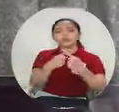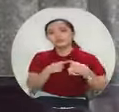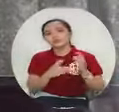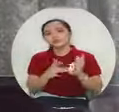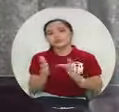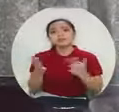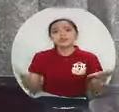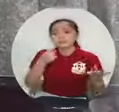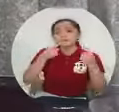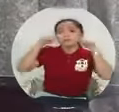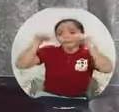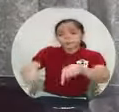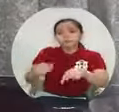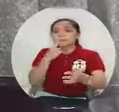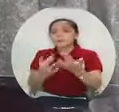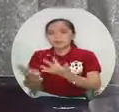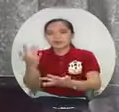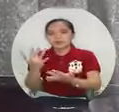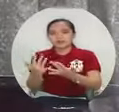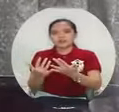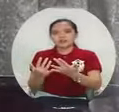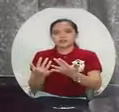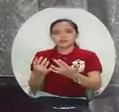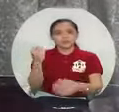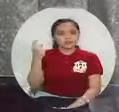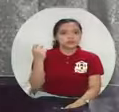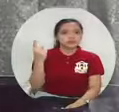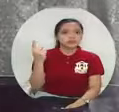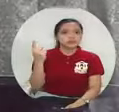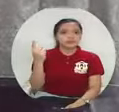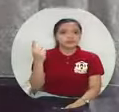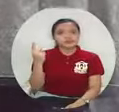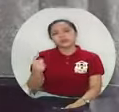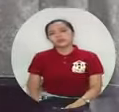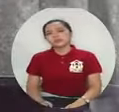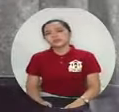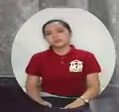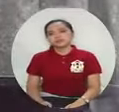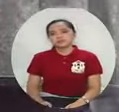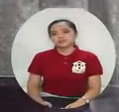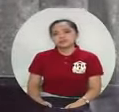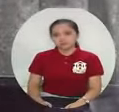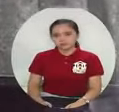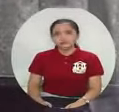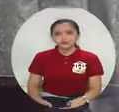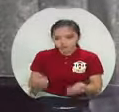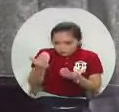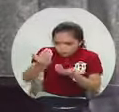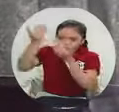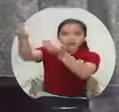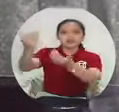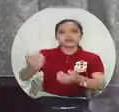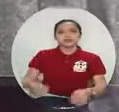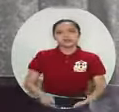being swayed away. But he's just moving forward. Ang tao nga may commitment, magisunan, sige